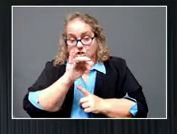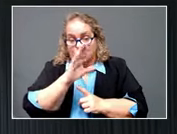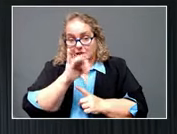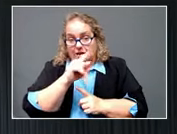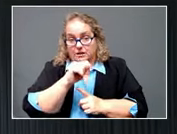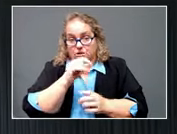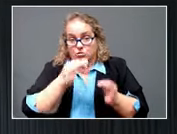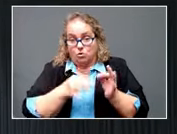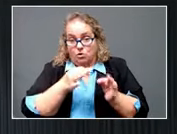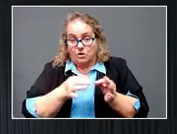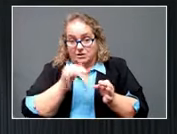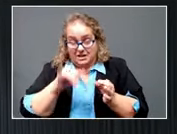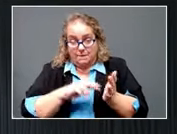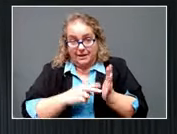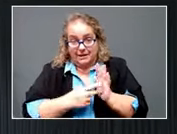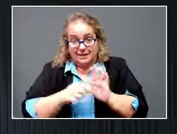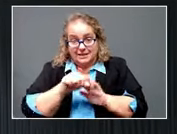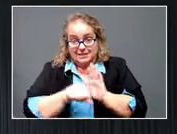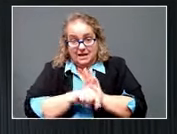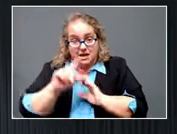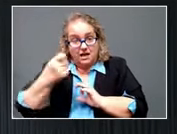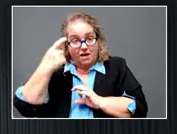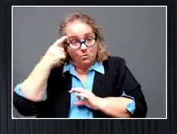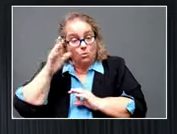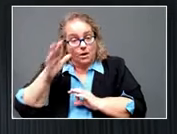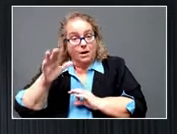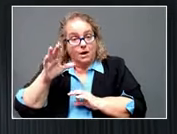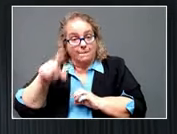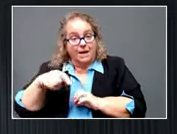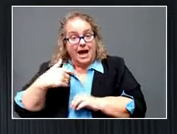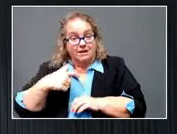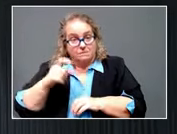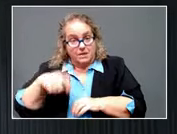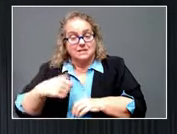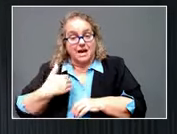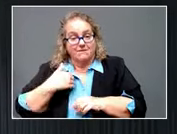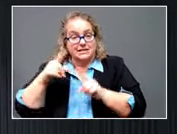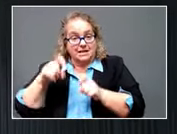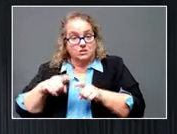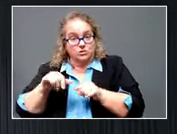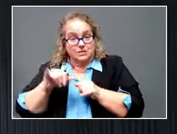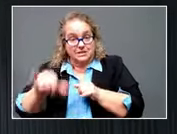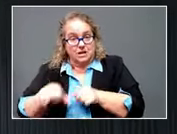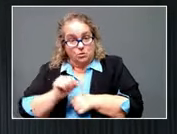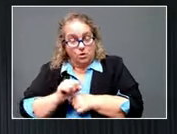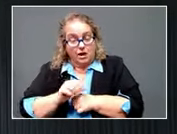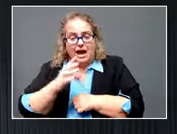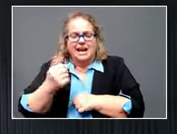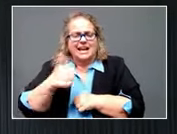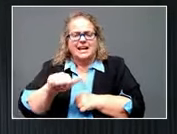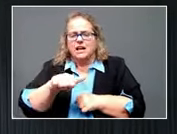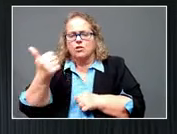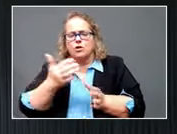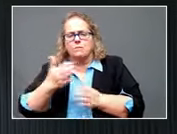state government is going to be test to stay? And secondly, any other plans for the relief funds beyond the